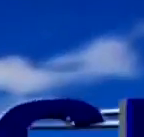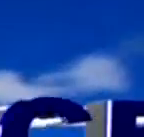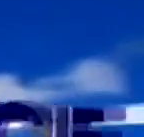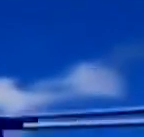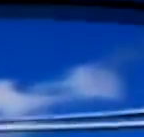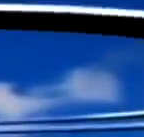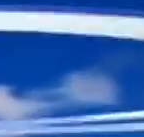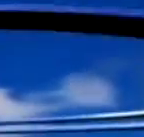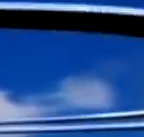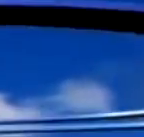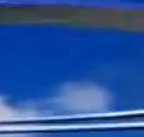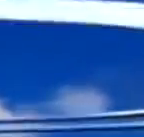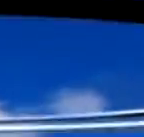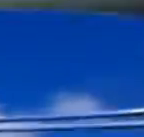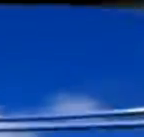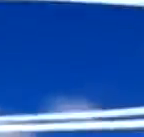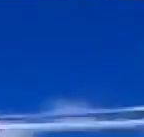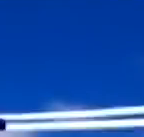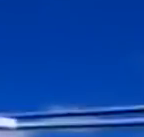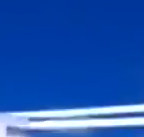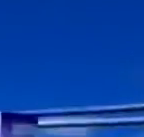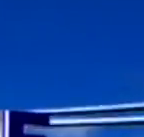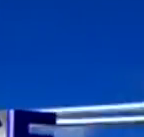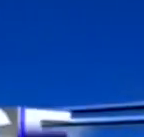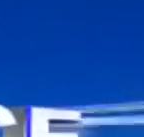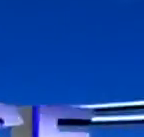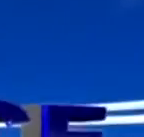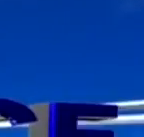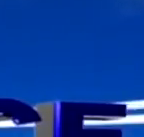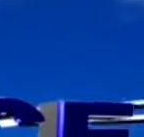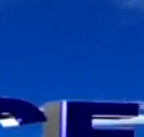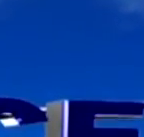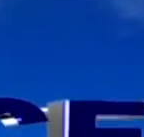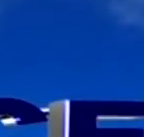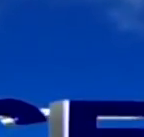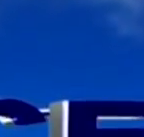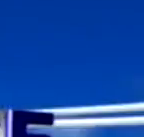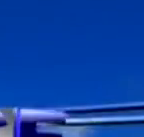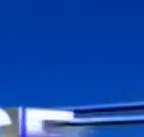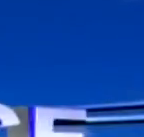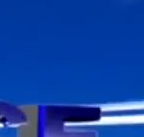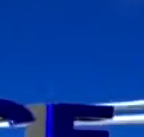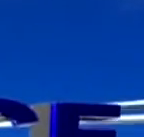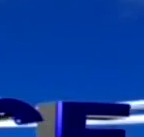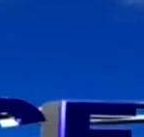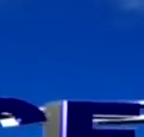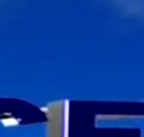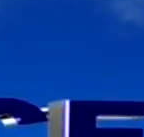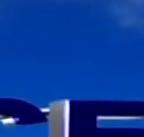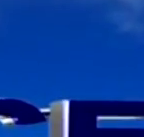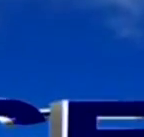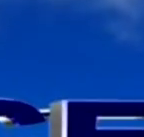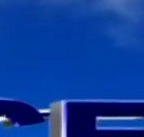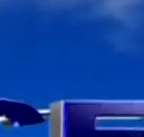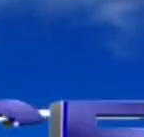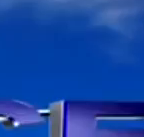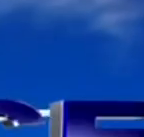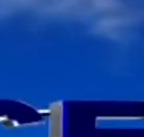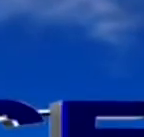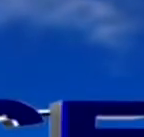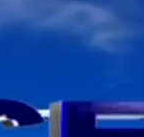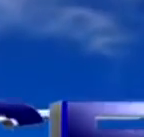a God. There is a God. He is alive. He is alive. In whom we live. In whom we live. And we survive. And